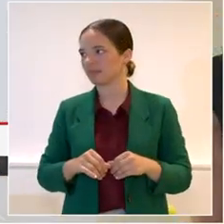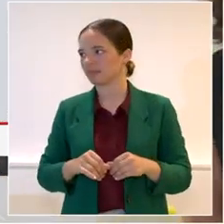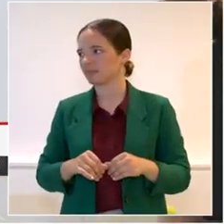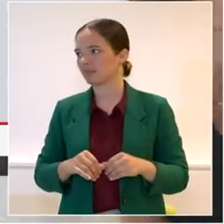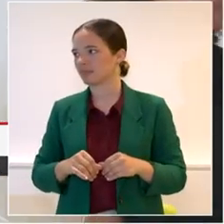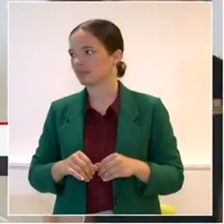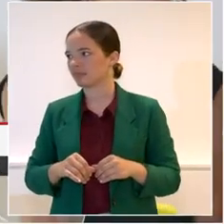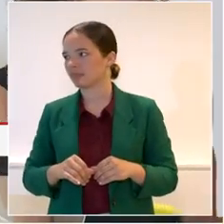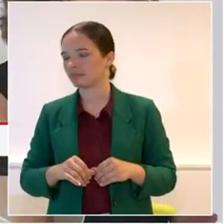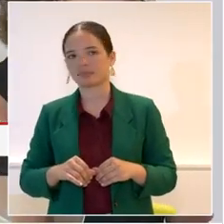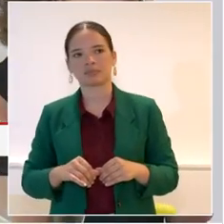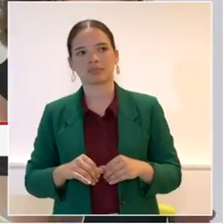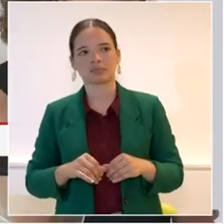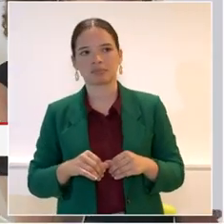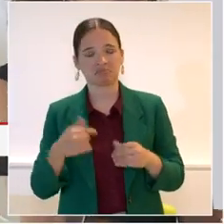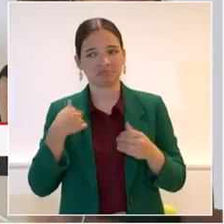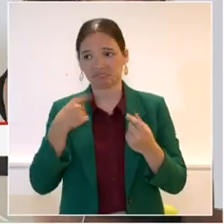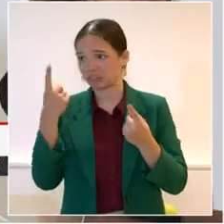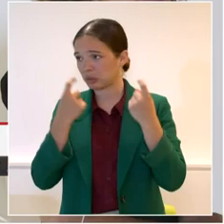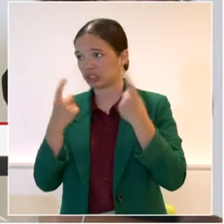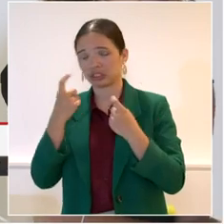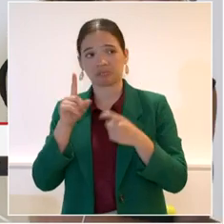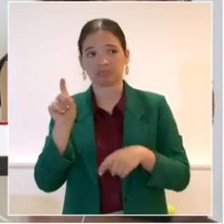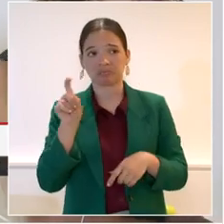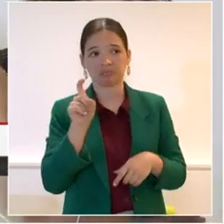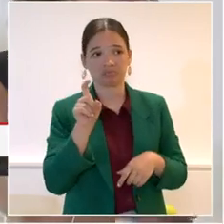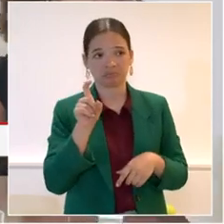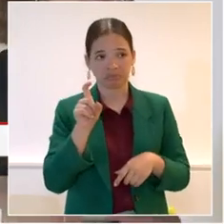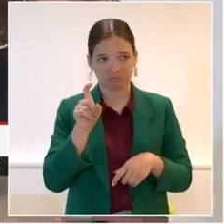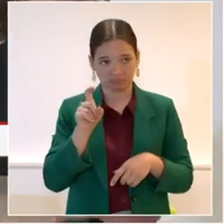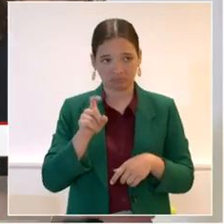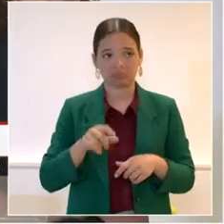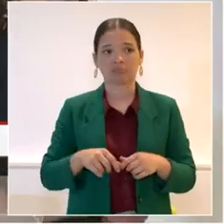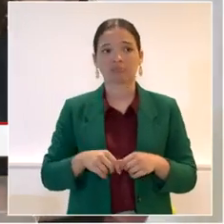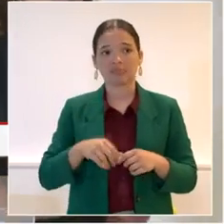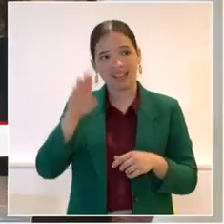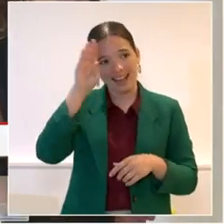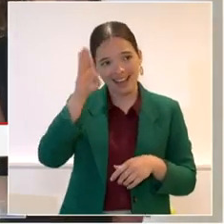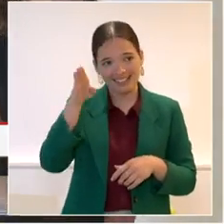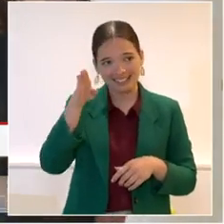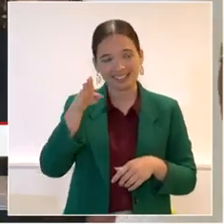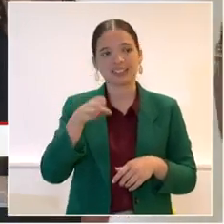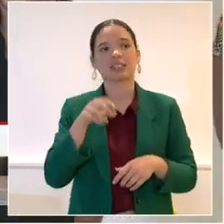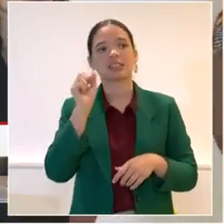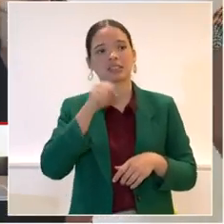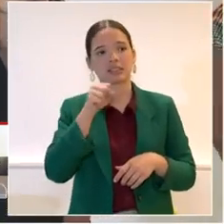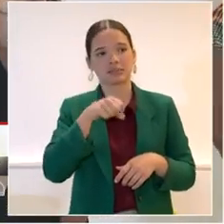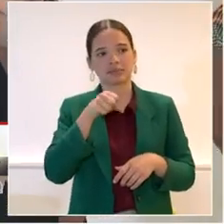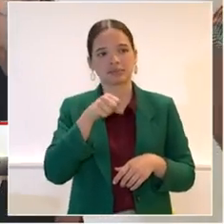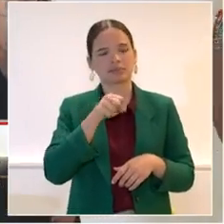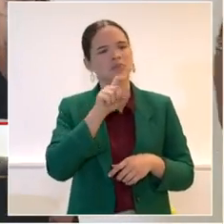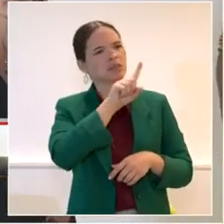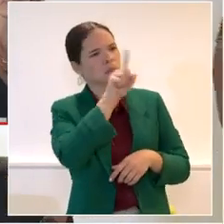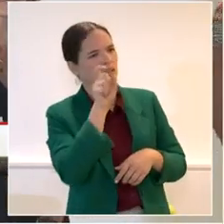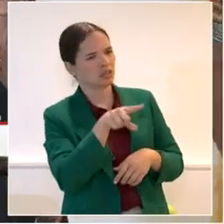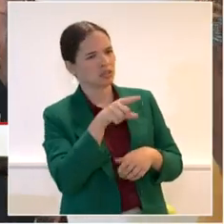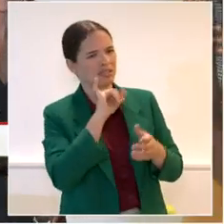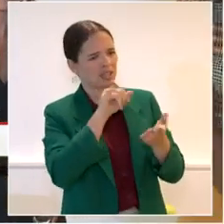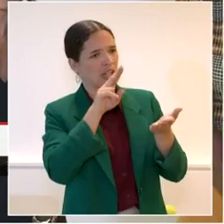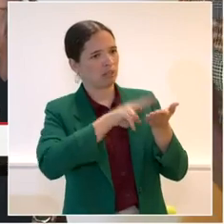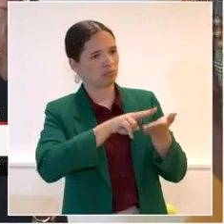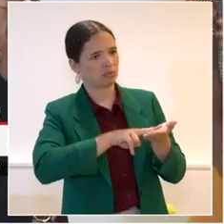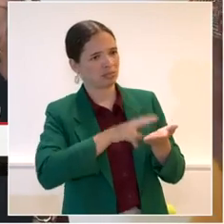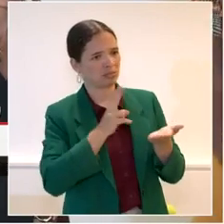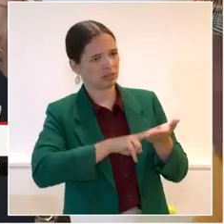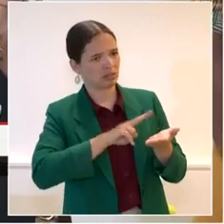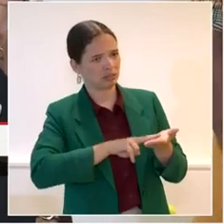Any other questions? Michael? Yeah, hi, Mayor Bowser. I wanted to ask about the enrollment period for the first 300